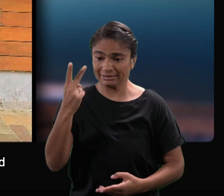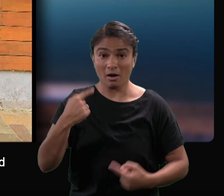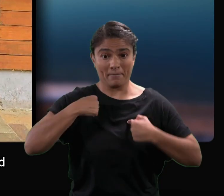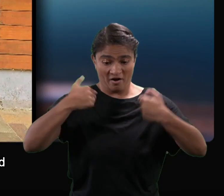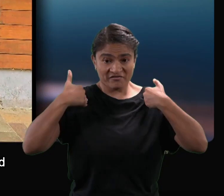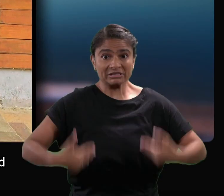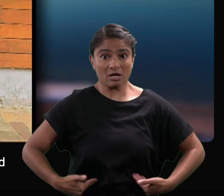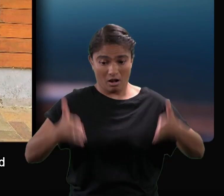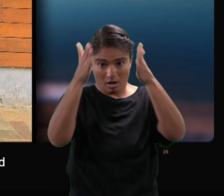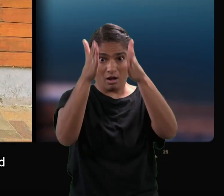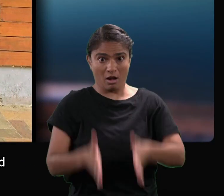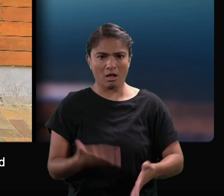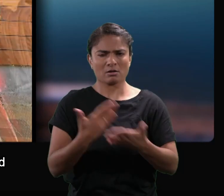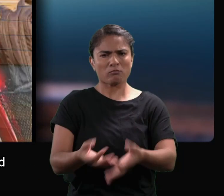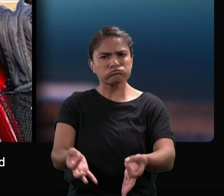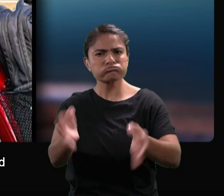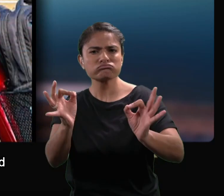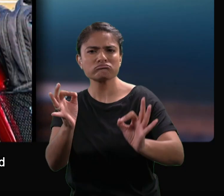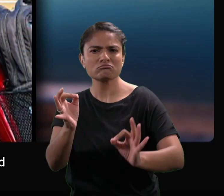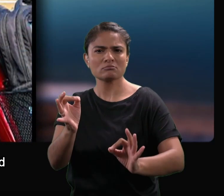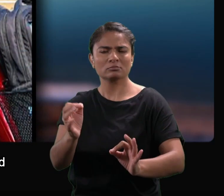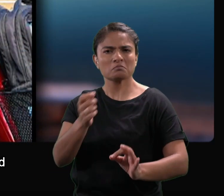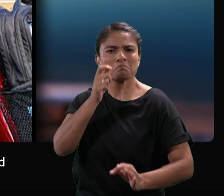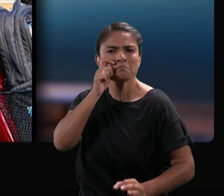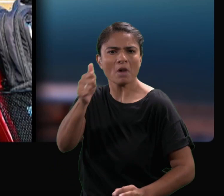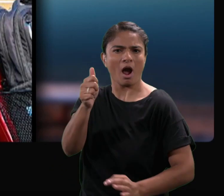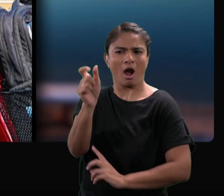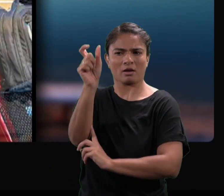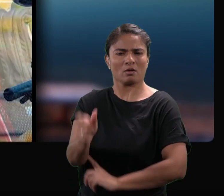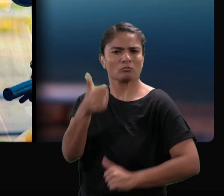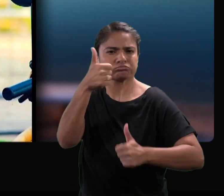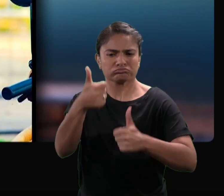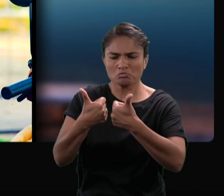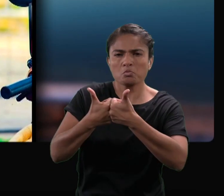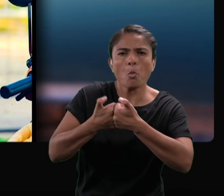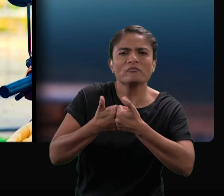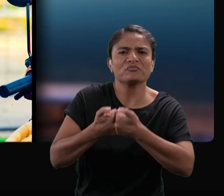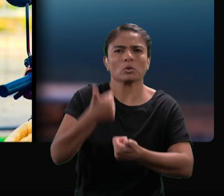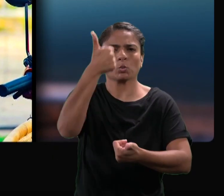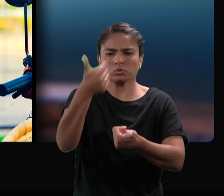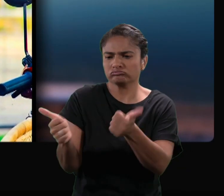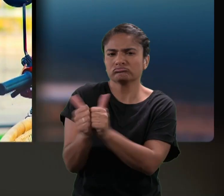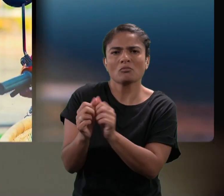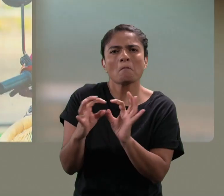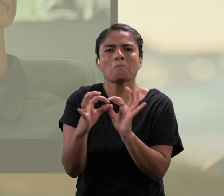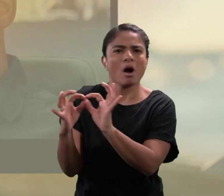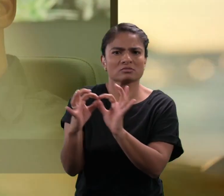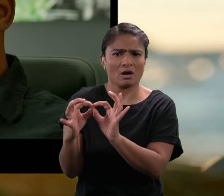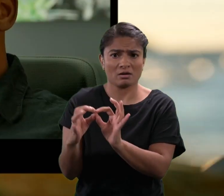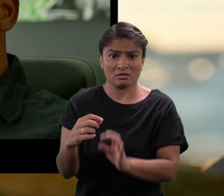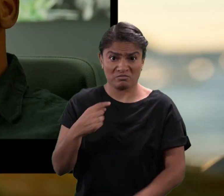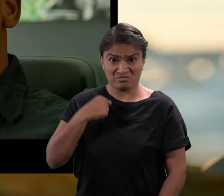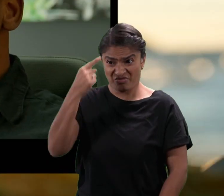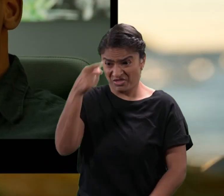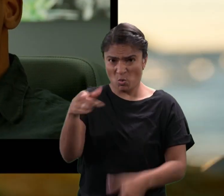there's an expectation of physical ability in order to be a good boyfriend or a good partner, I